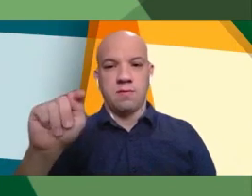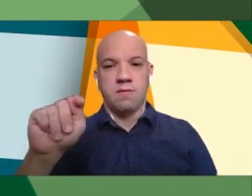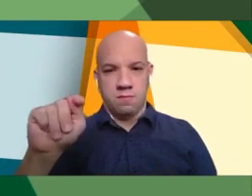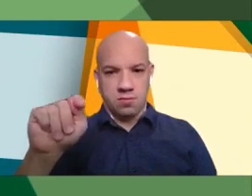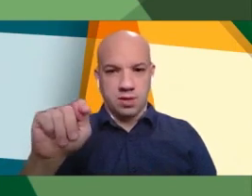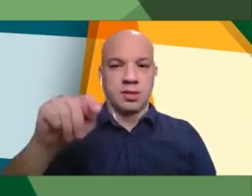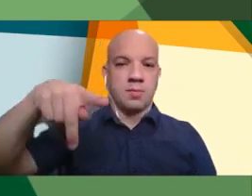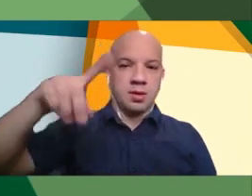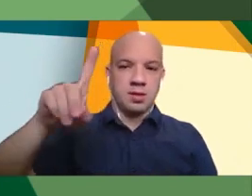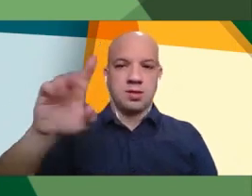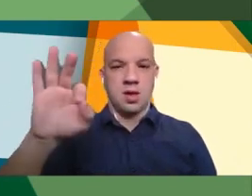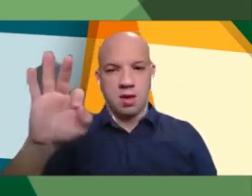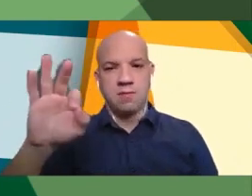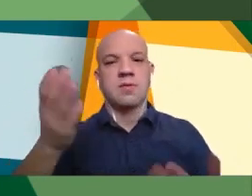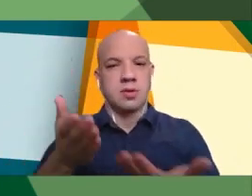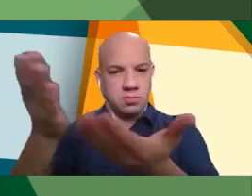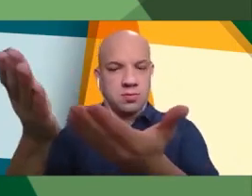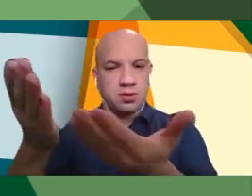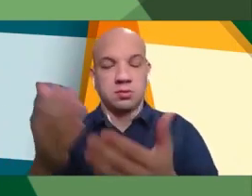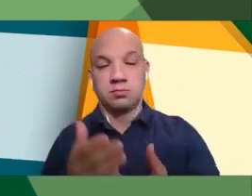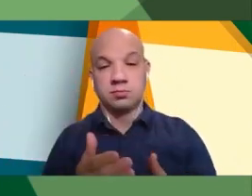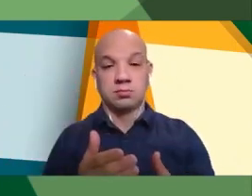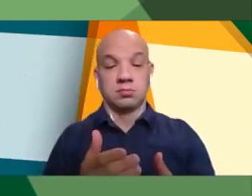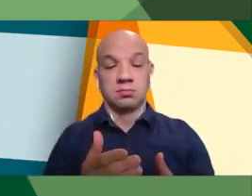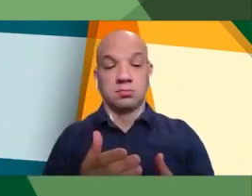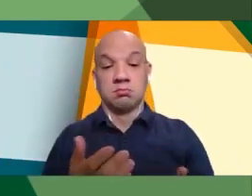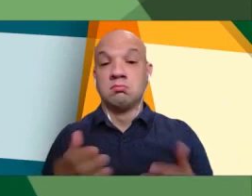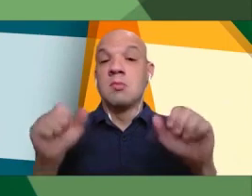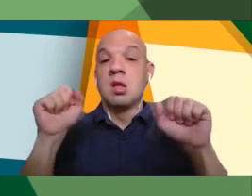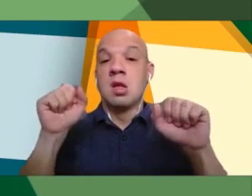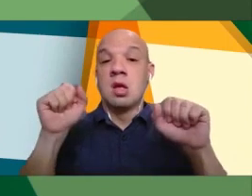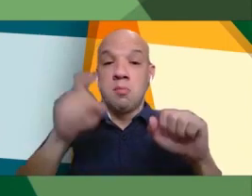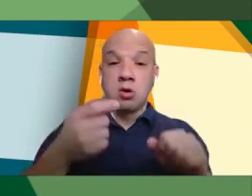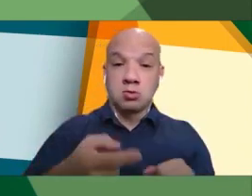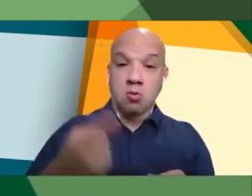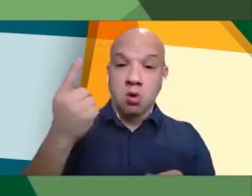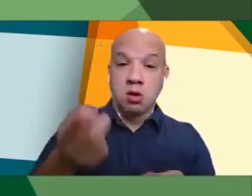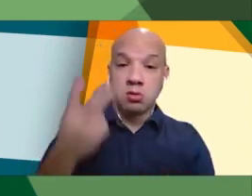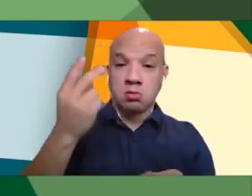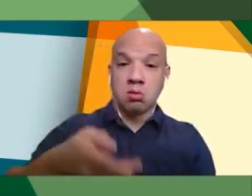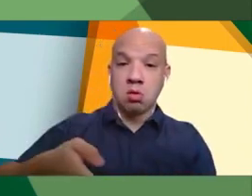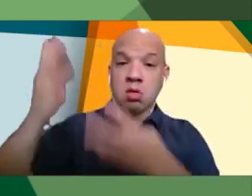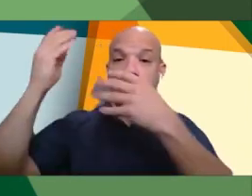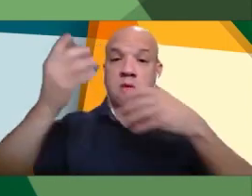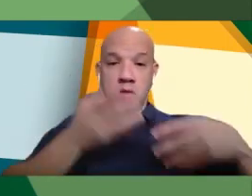recommended. Multiple PDFs may be merged into a single document.